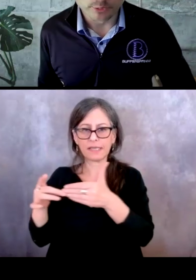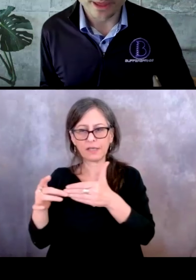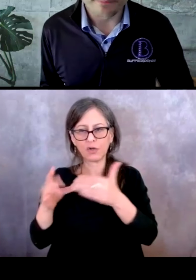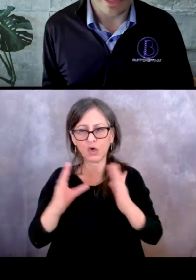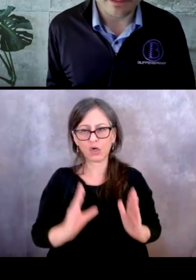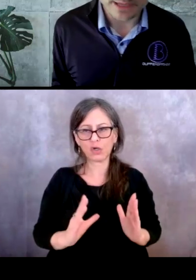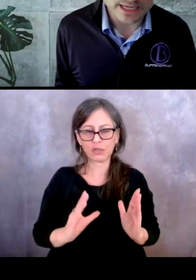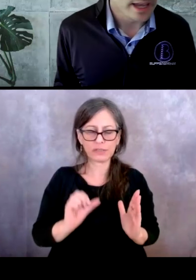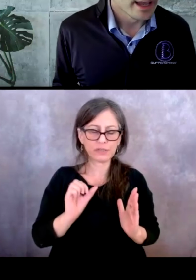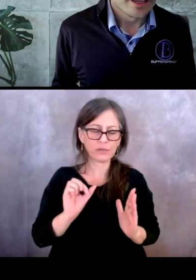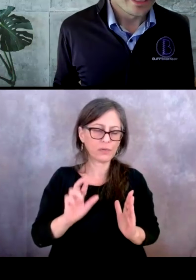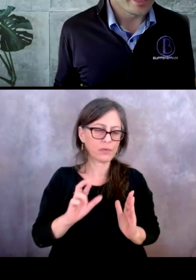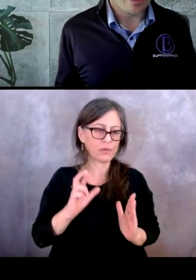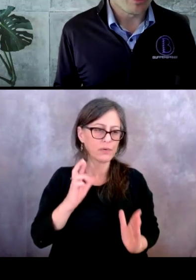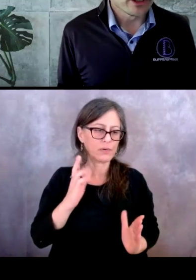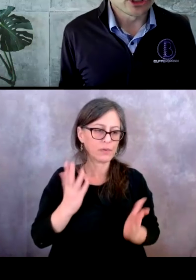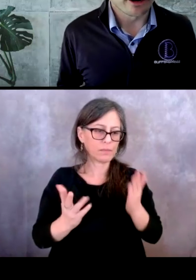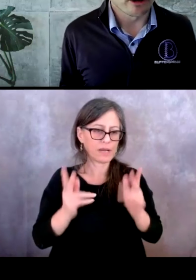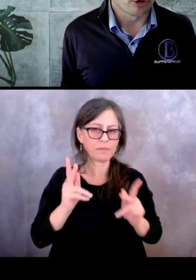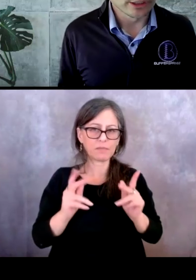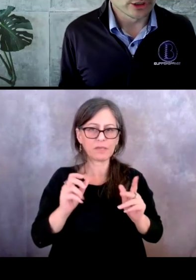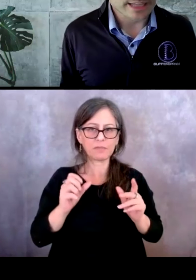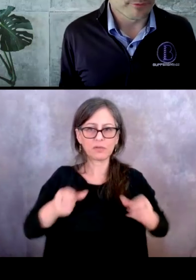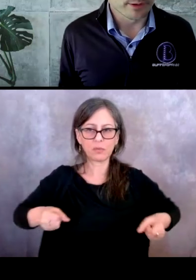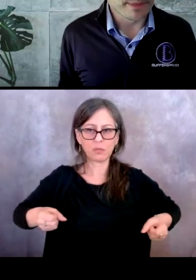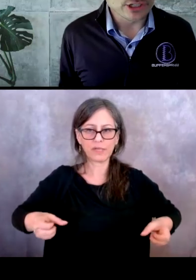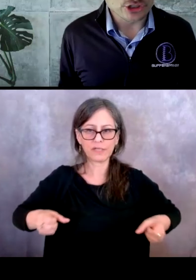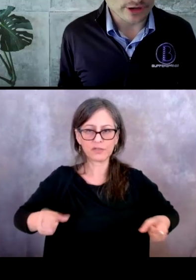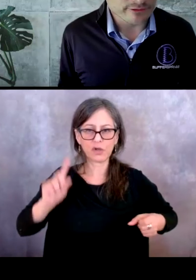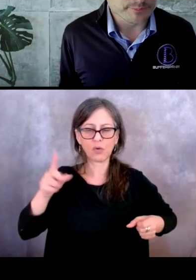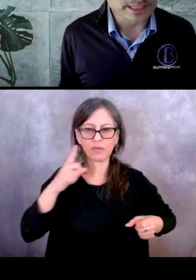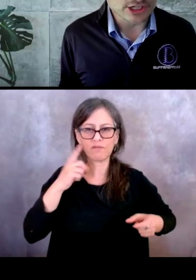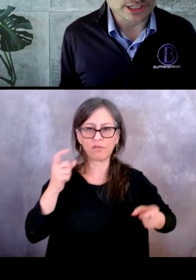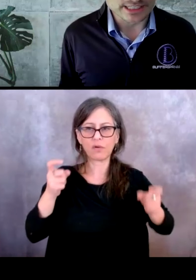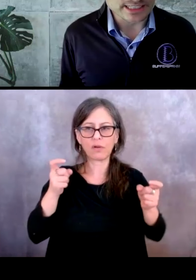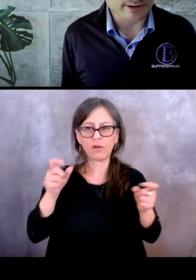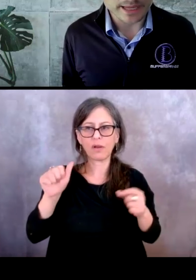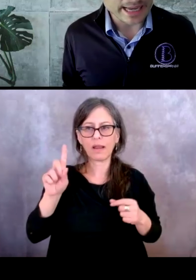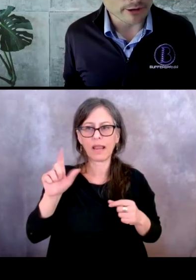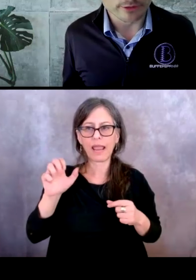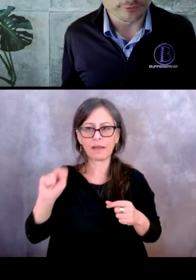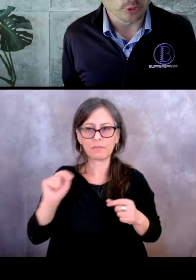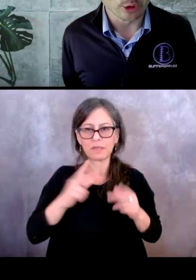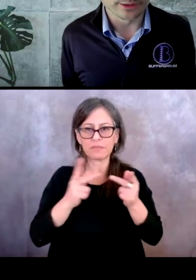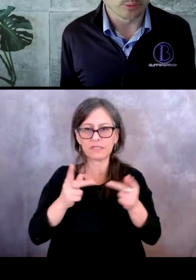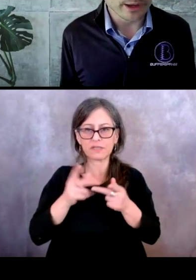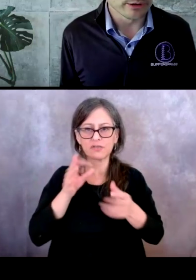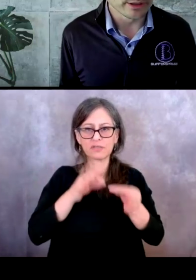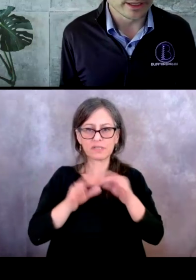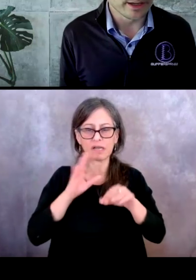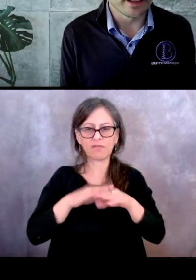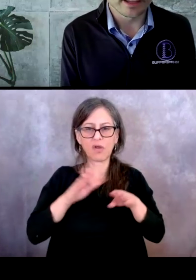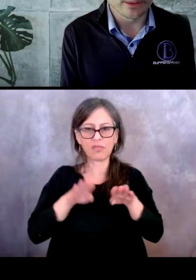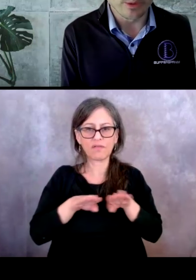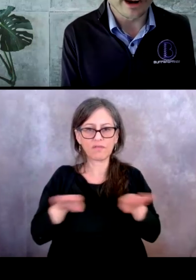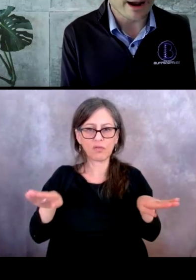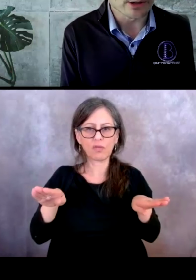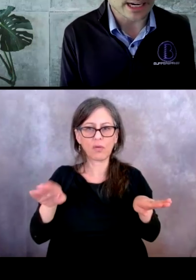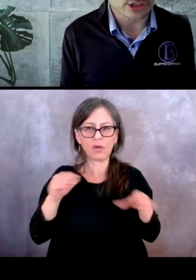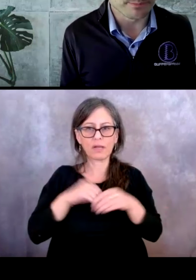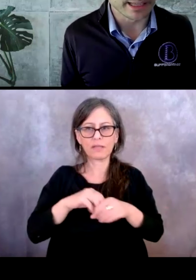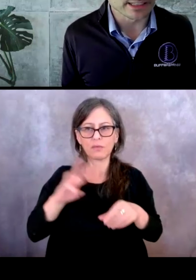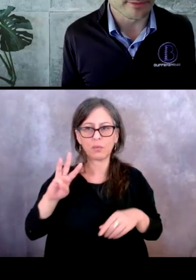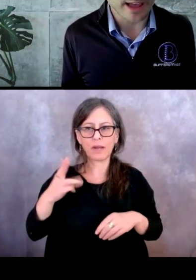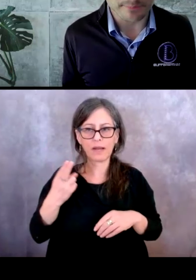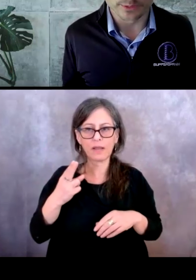or people that may be in a wheelchair are only looked at for administrative positions instead of being out on the floor in the in the